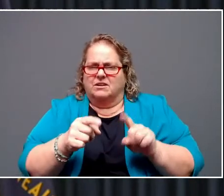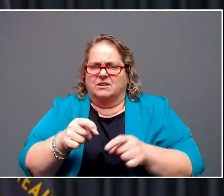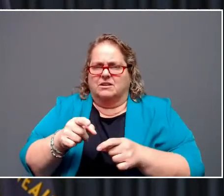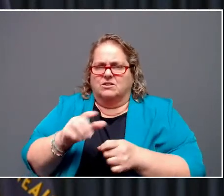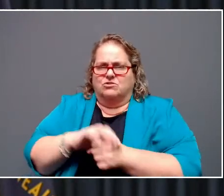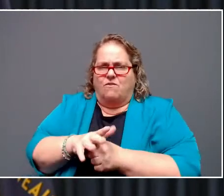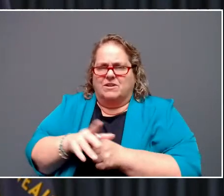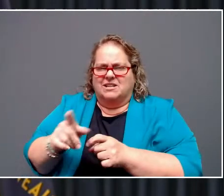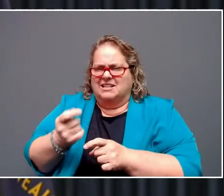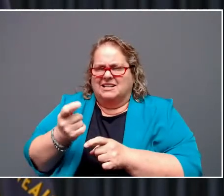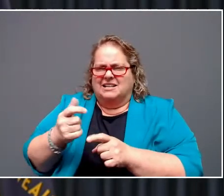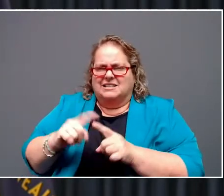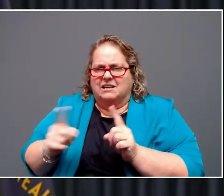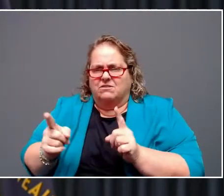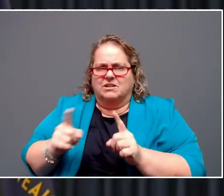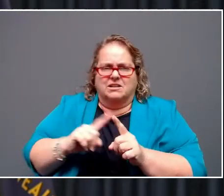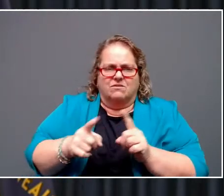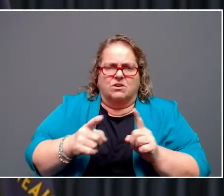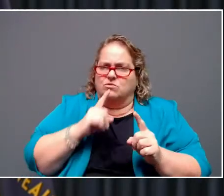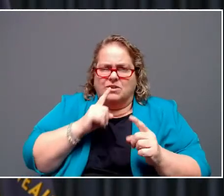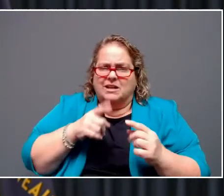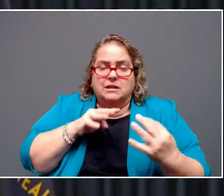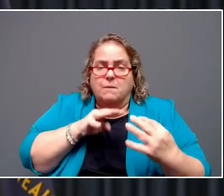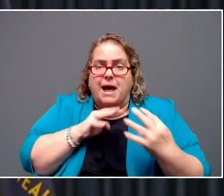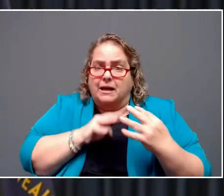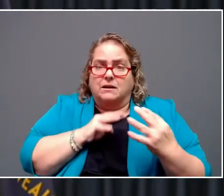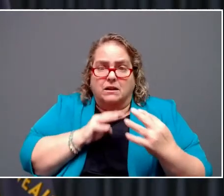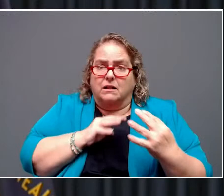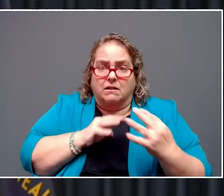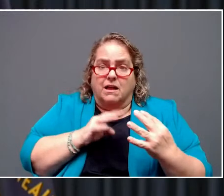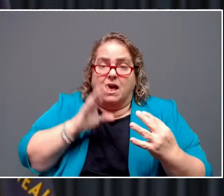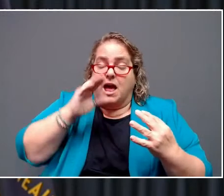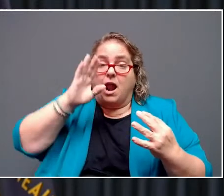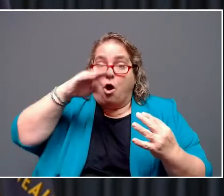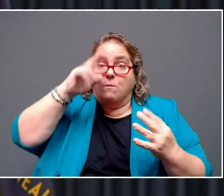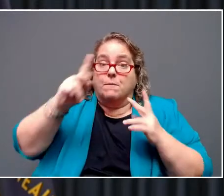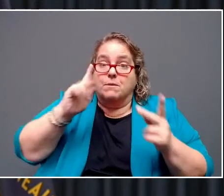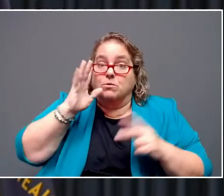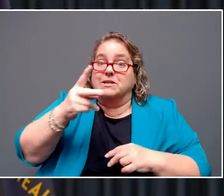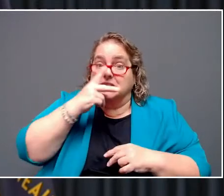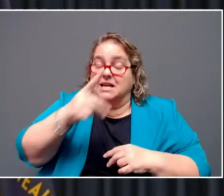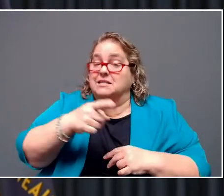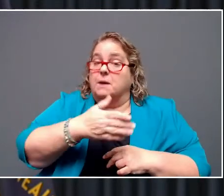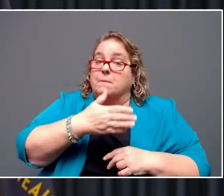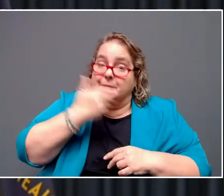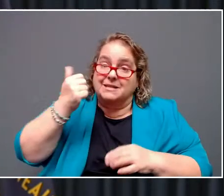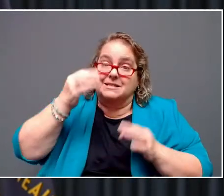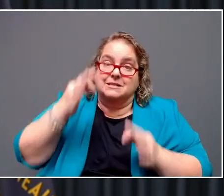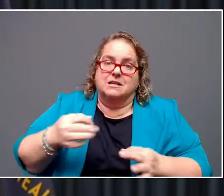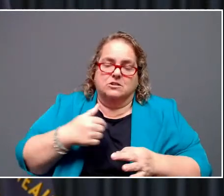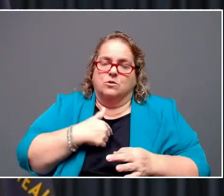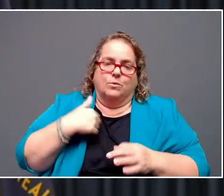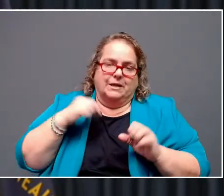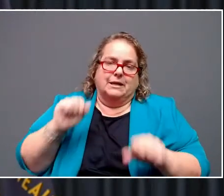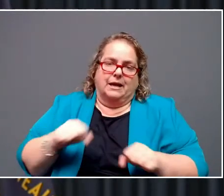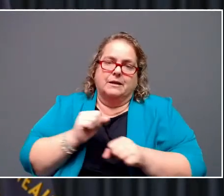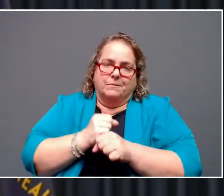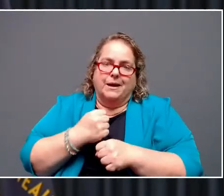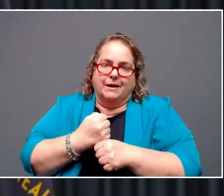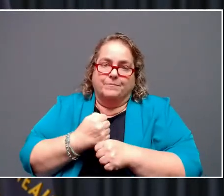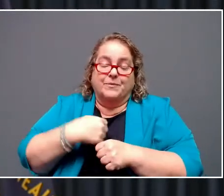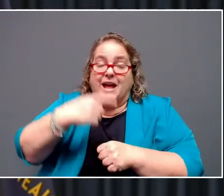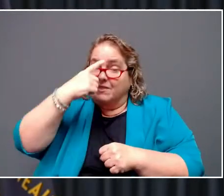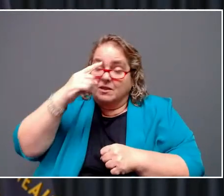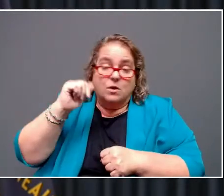decisions, and I think in context, people will see that they were the best decisions that we could make. I think they'll also